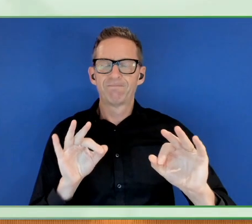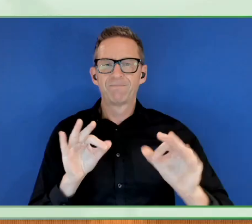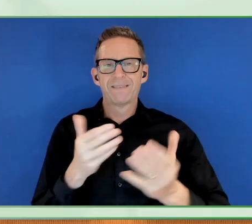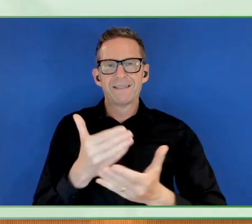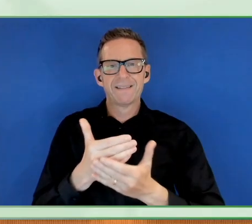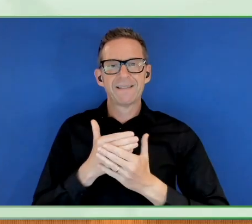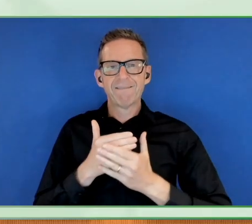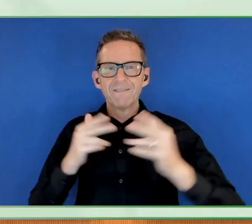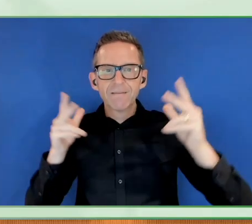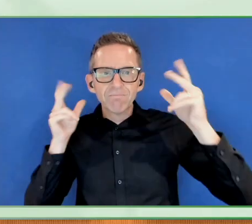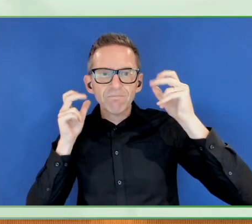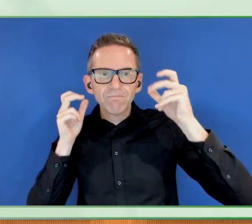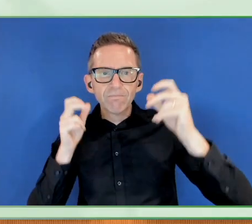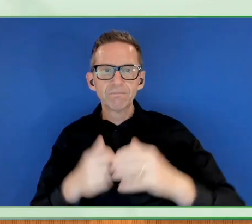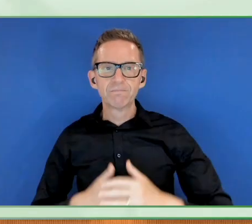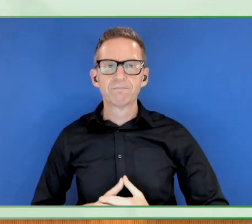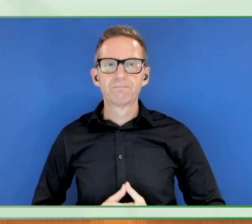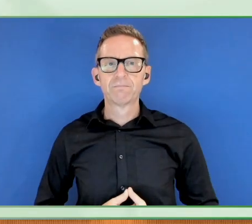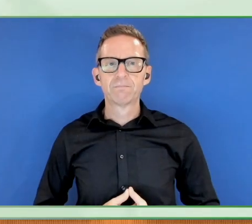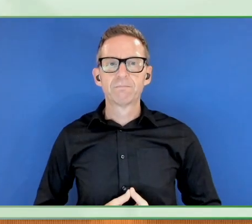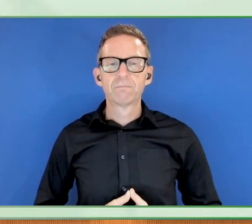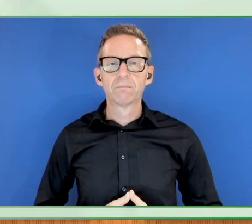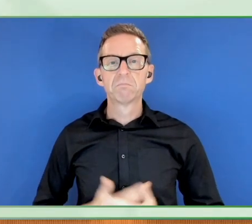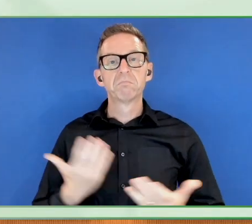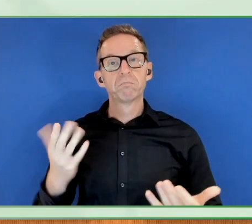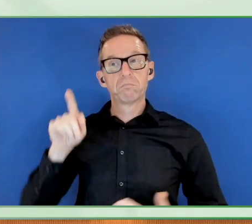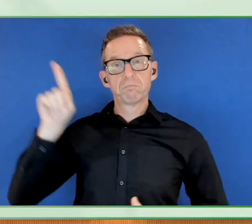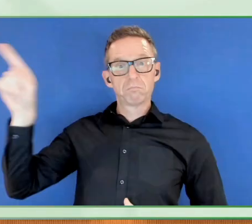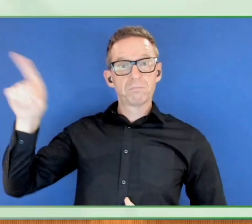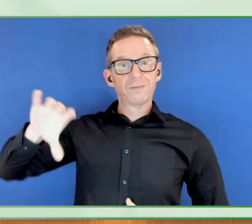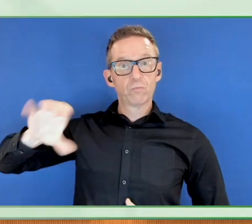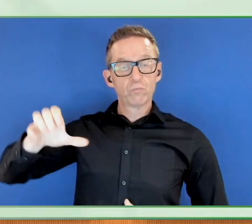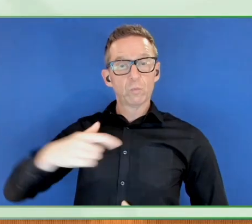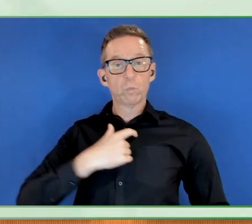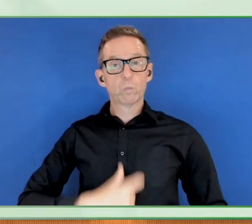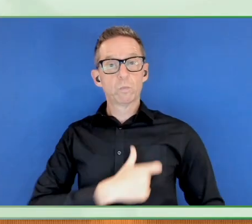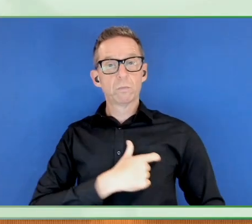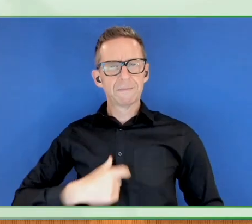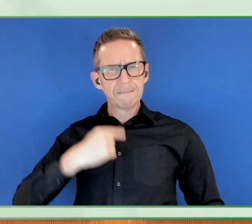in Switzerland, they have, I think they created a law against,